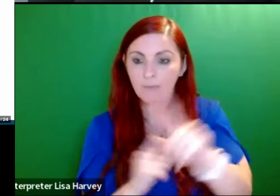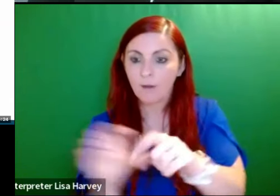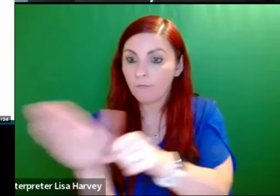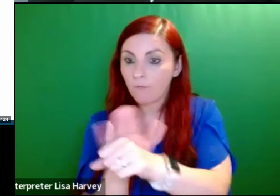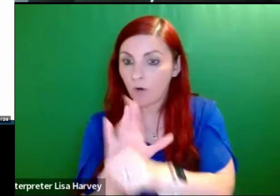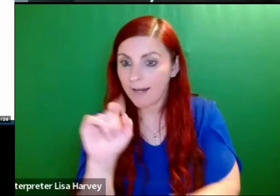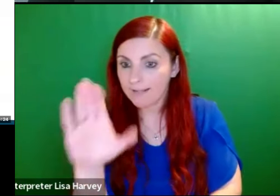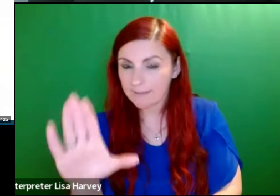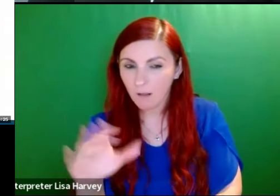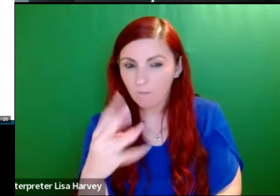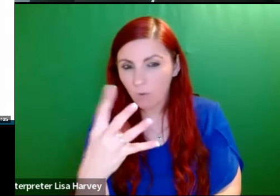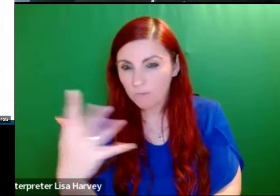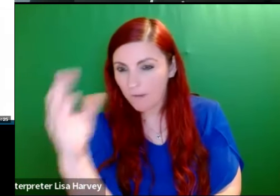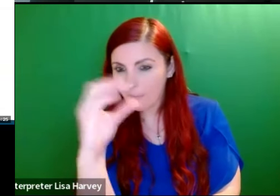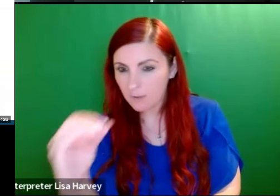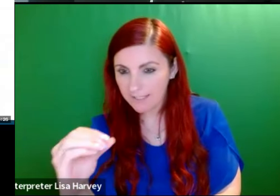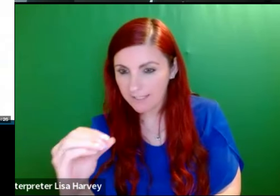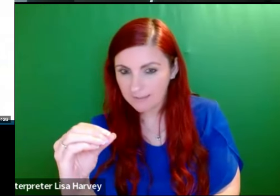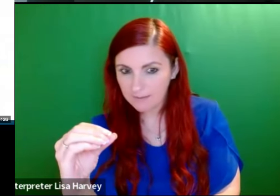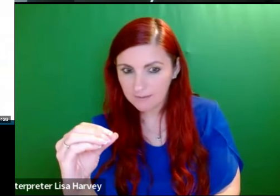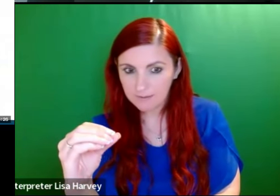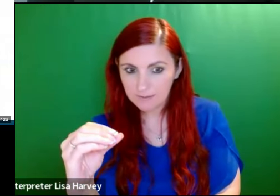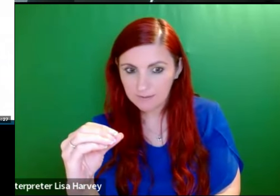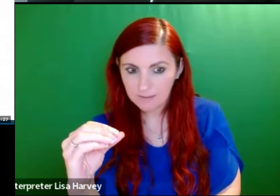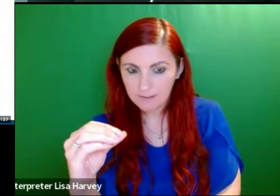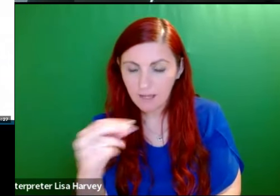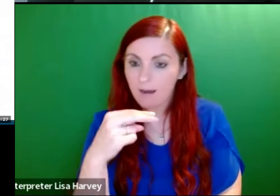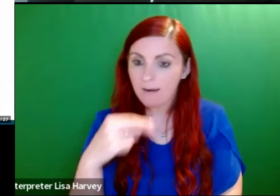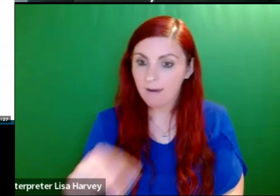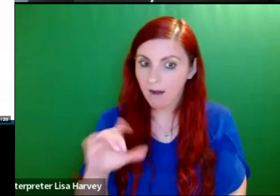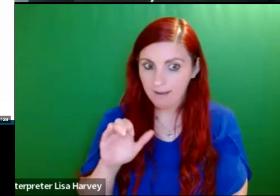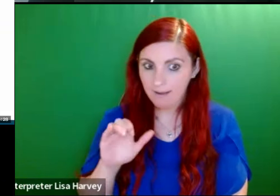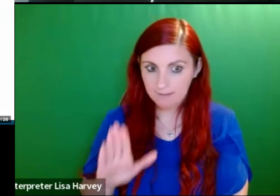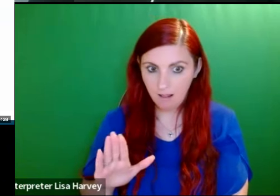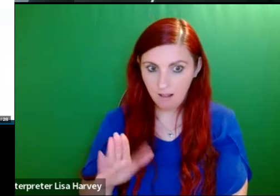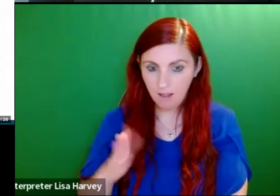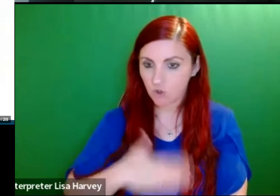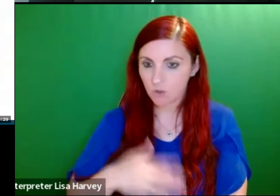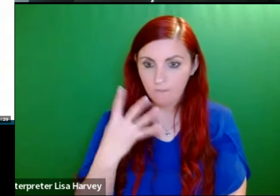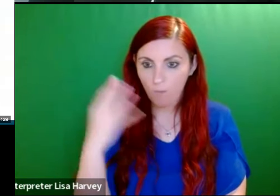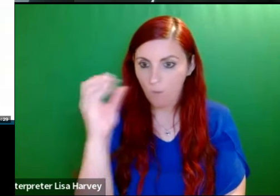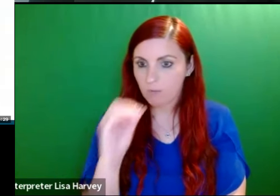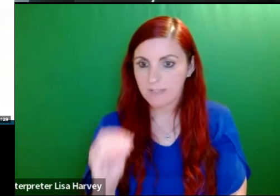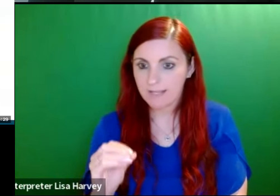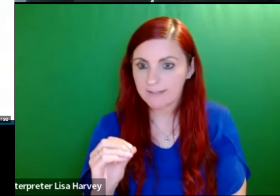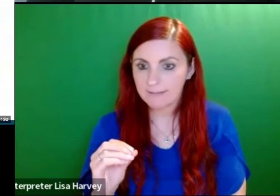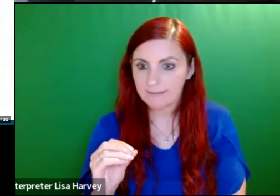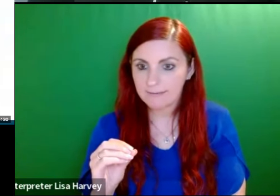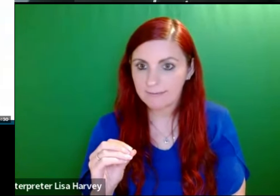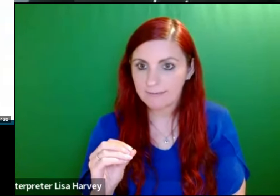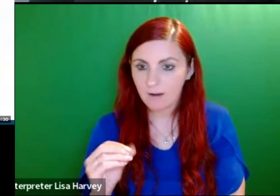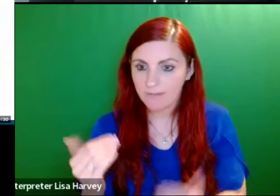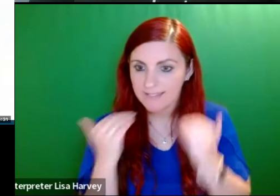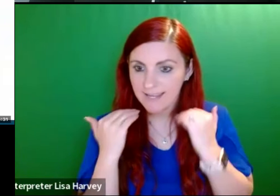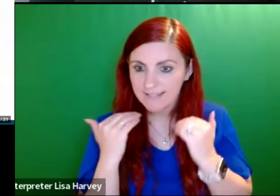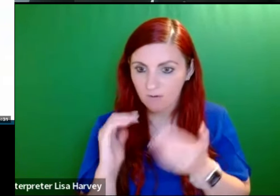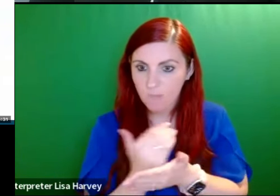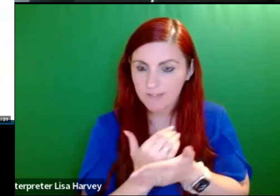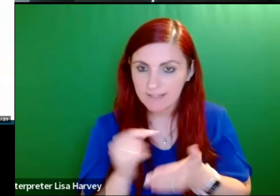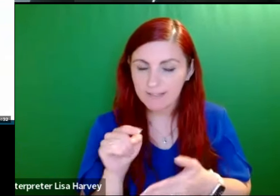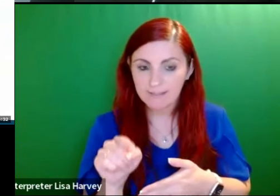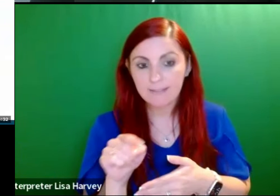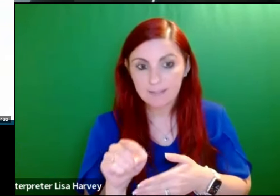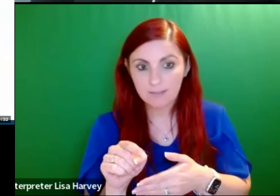up 45% of the data set. And non-lexical signs only make up 4% of the data set. So again, if you're